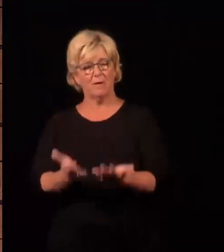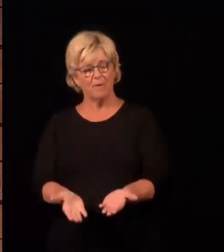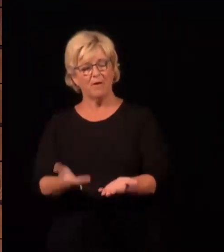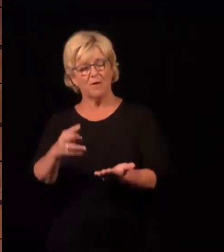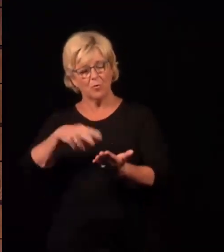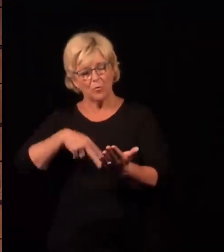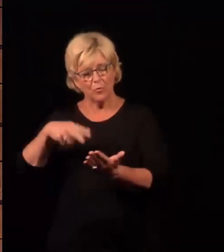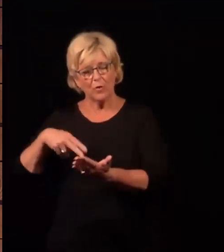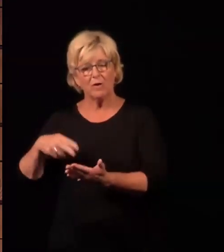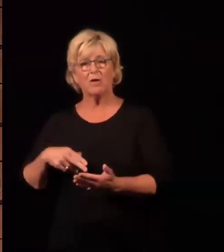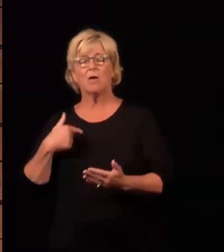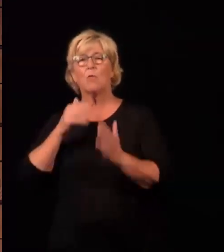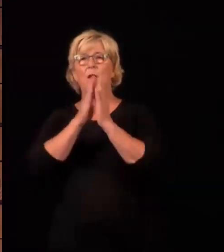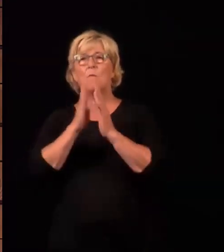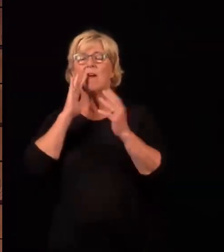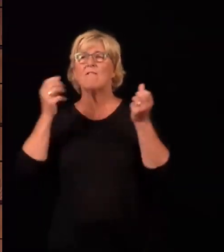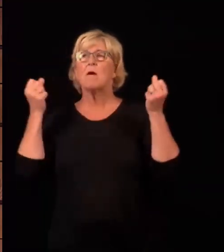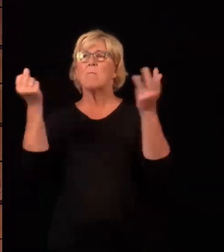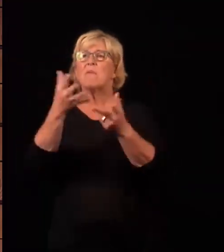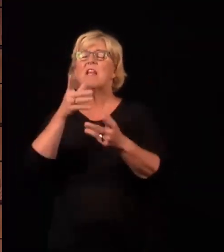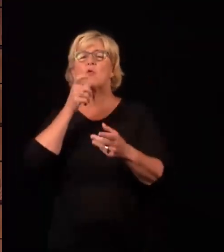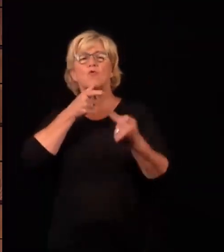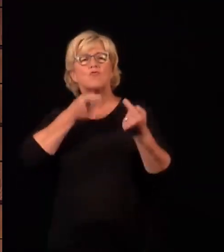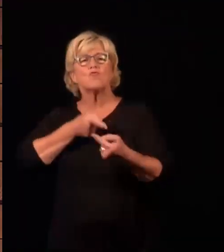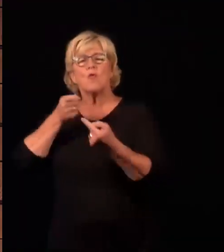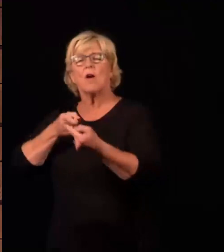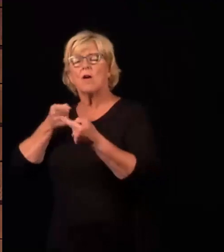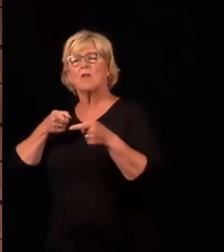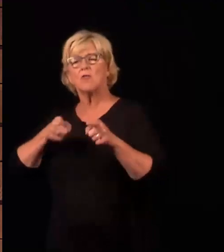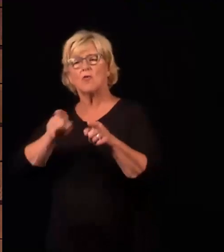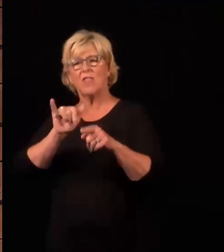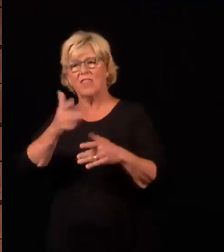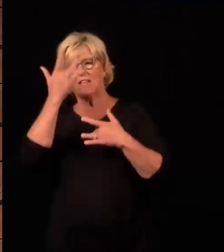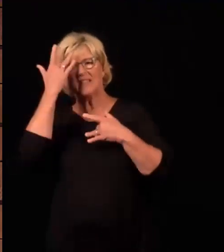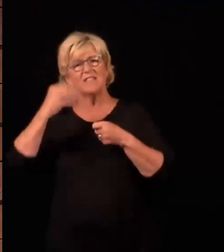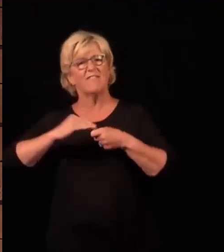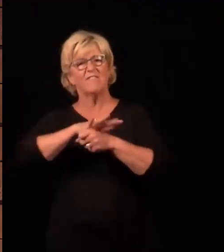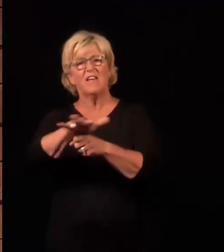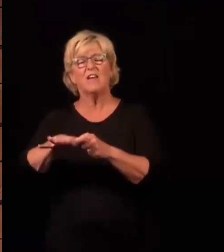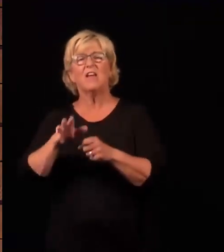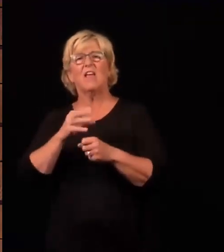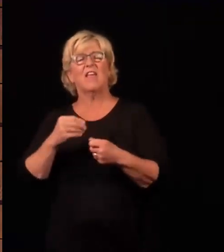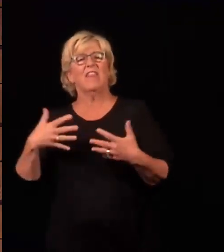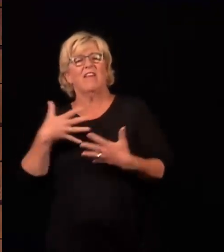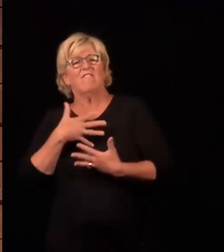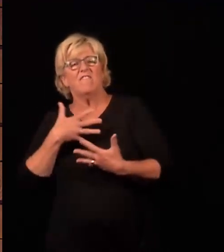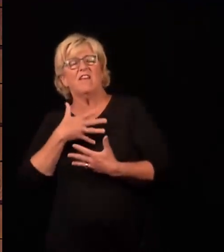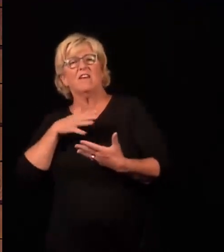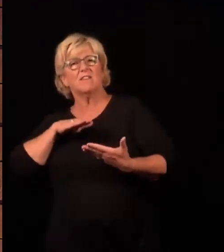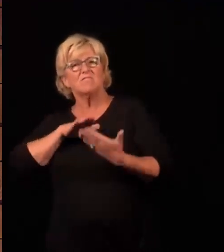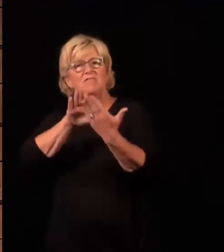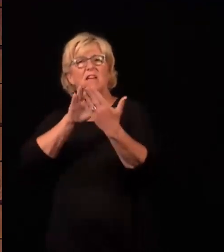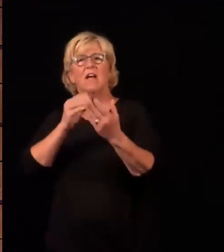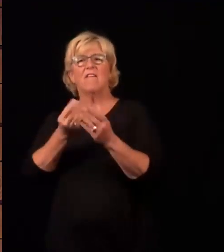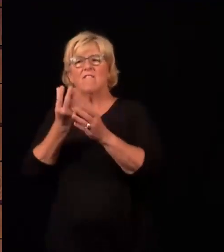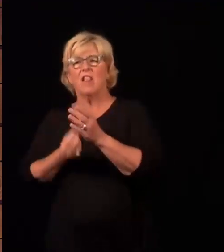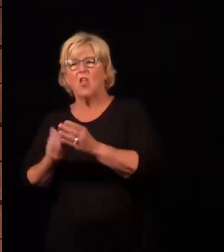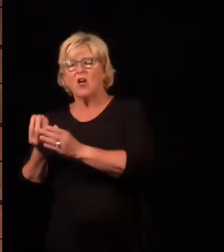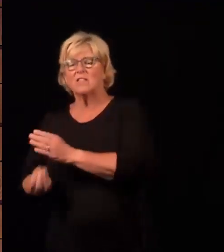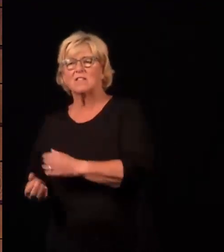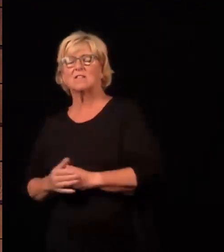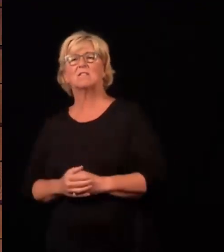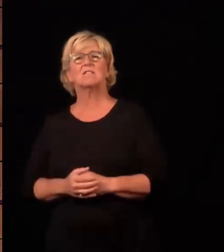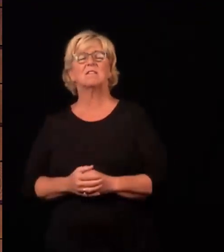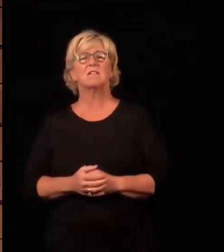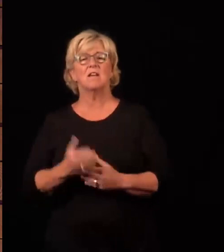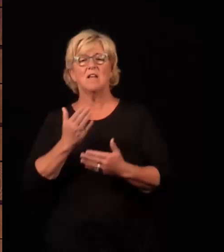many people who are struggling during these days of pandemic and the fear that we feel in the face of loss. Some of